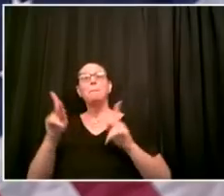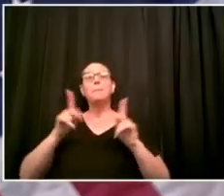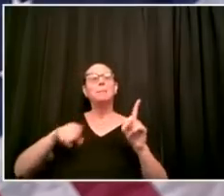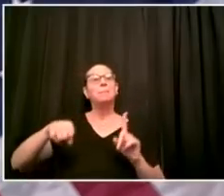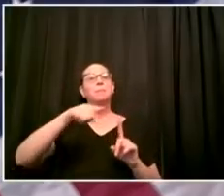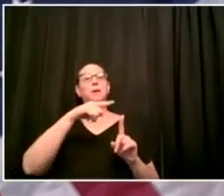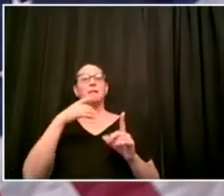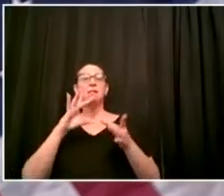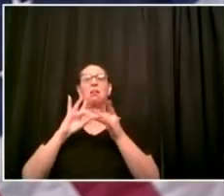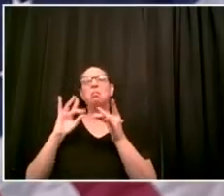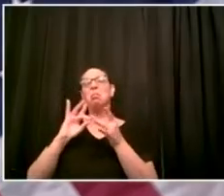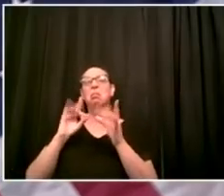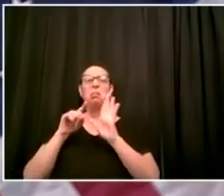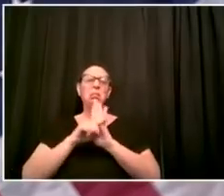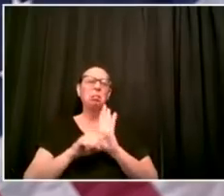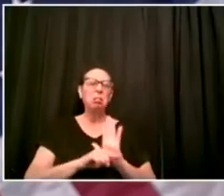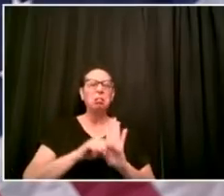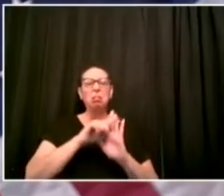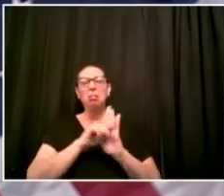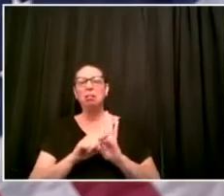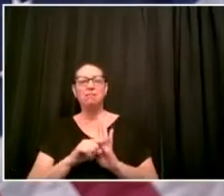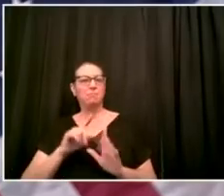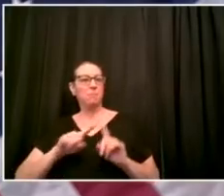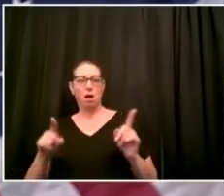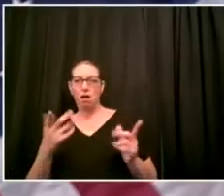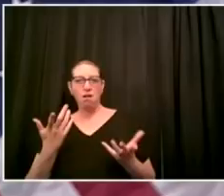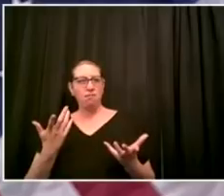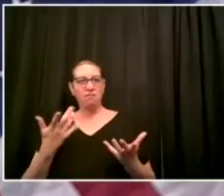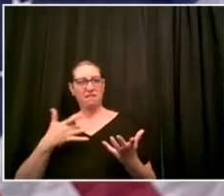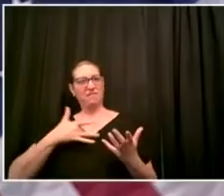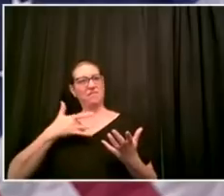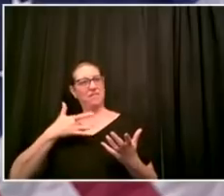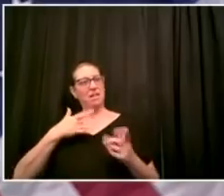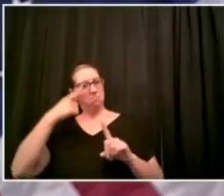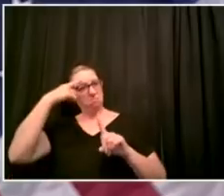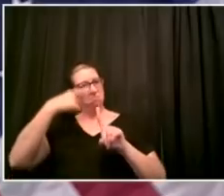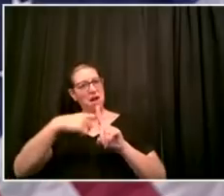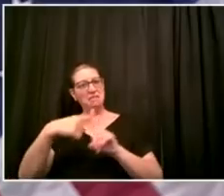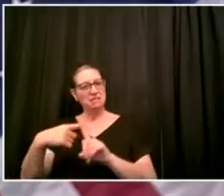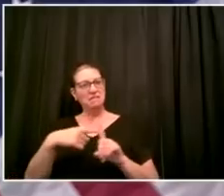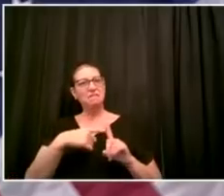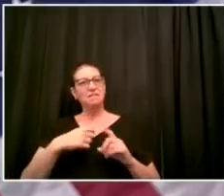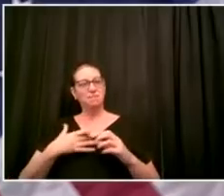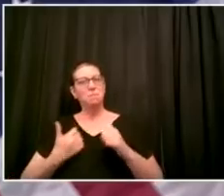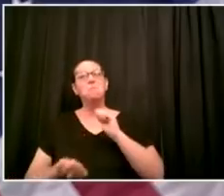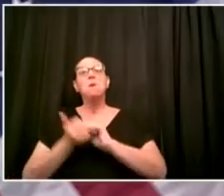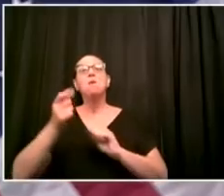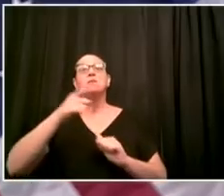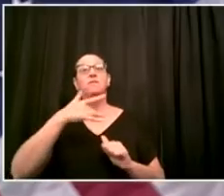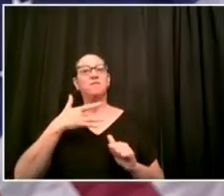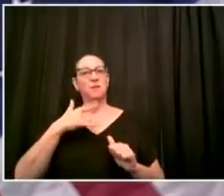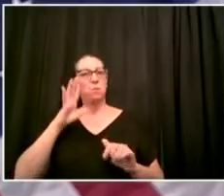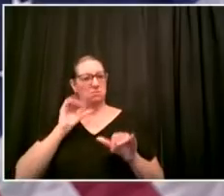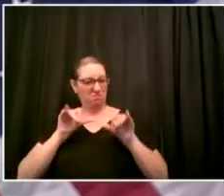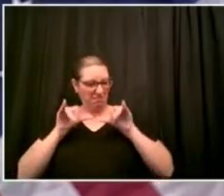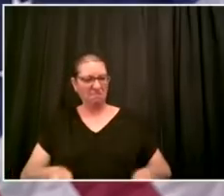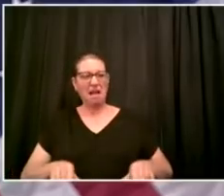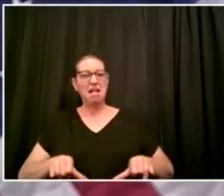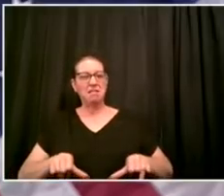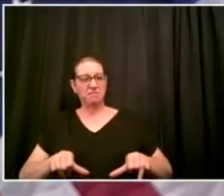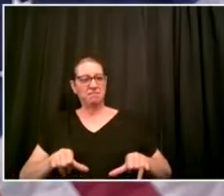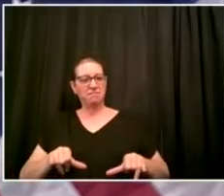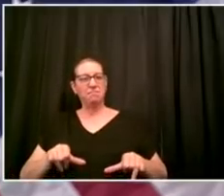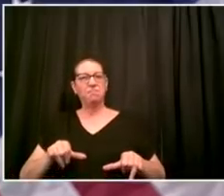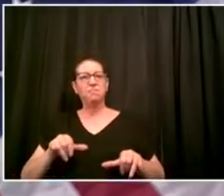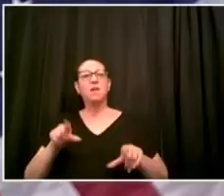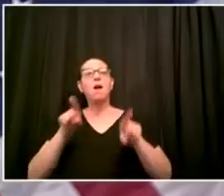I think the vast majority of people who are here believe in this place. And there will be a vaccine one day, and that will be sooner rather than later. And that will